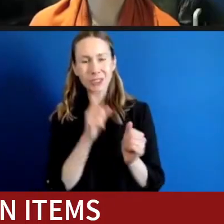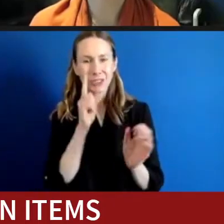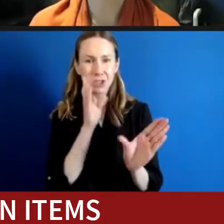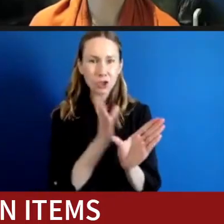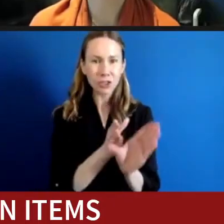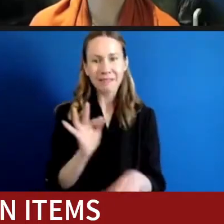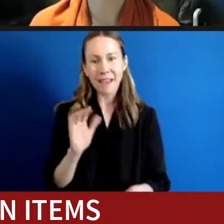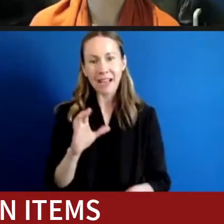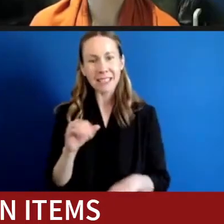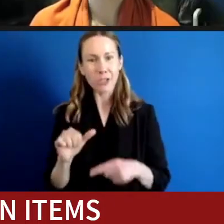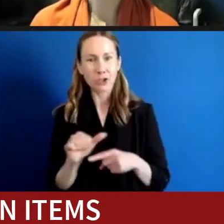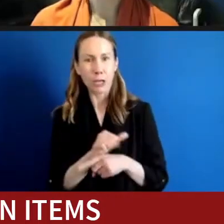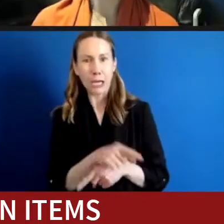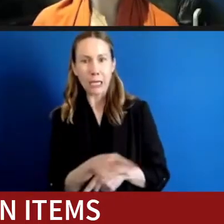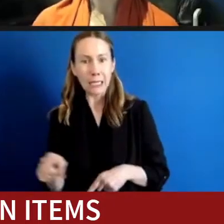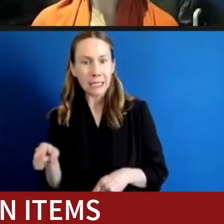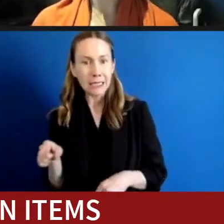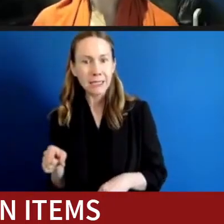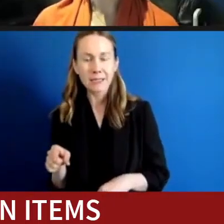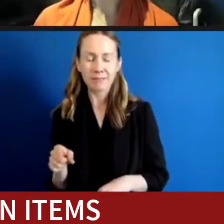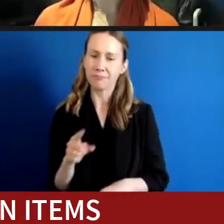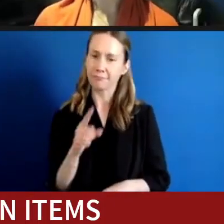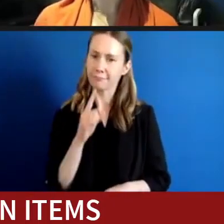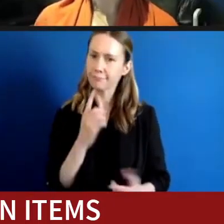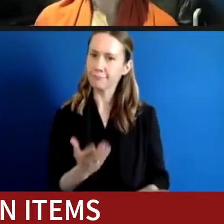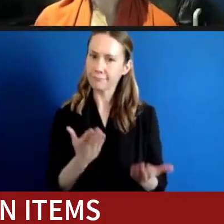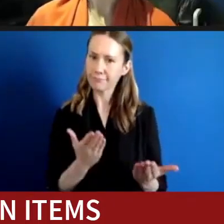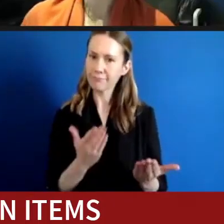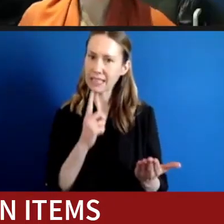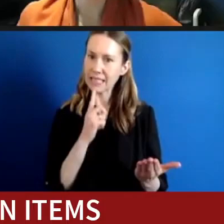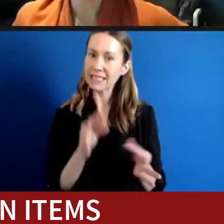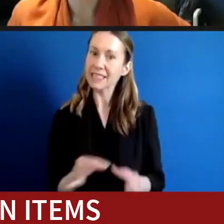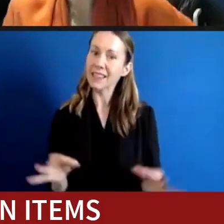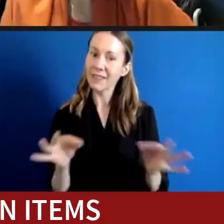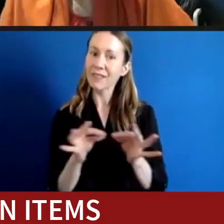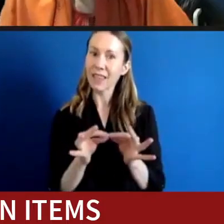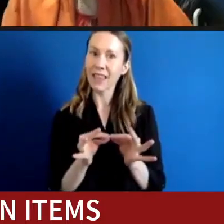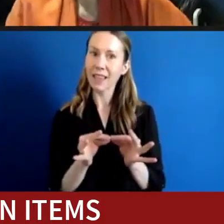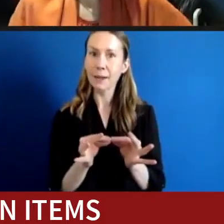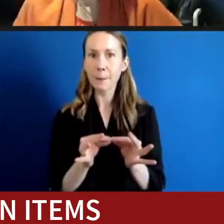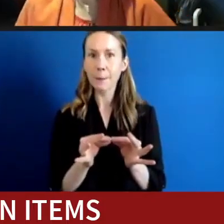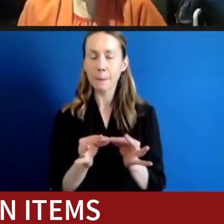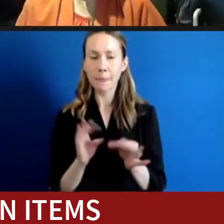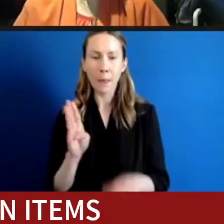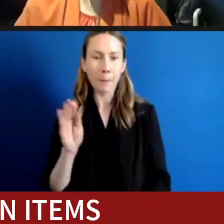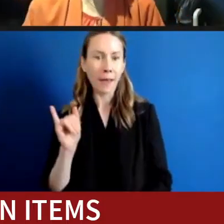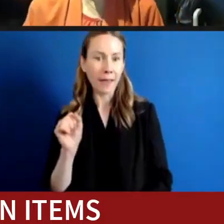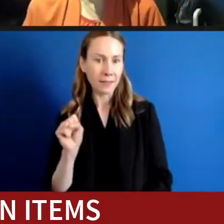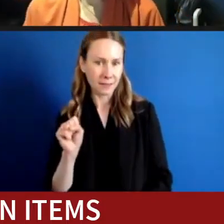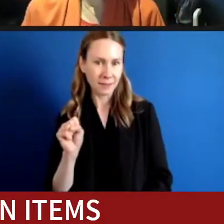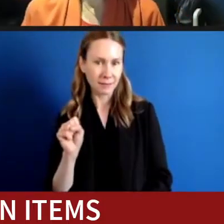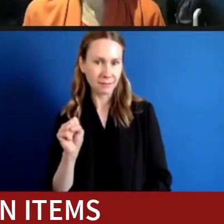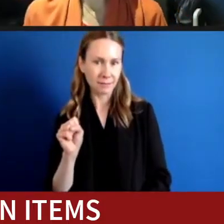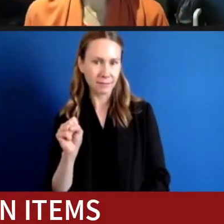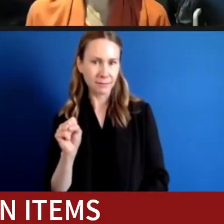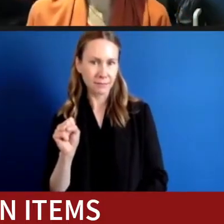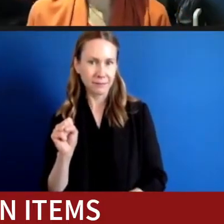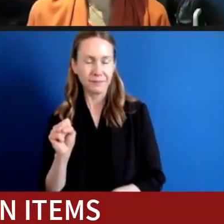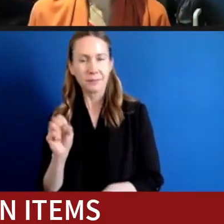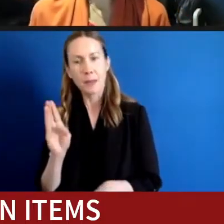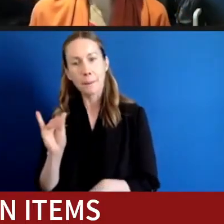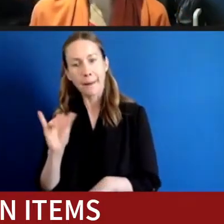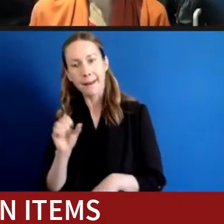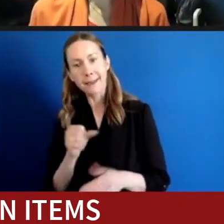suggests that there is, in fact, a pretty significant set of biases towards folks who do